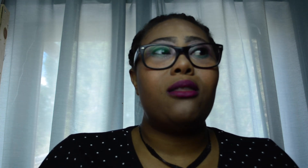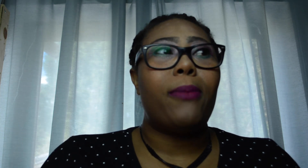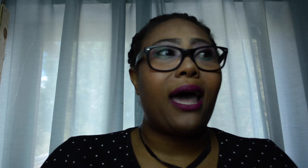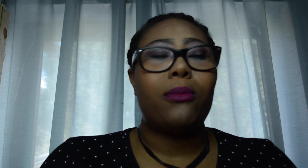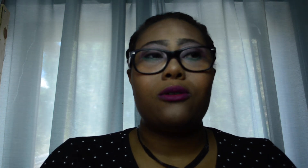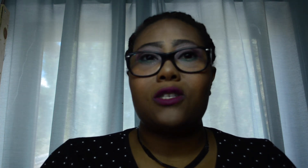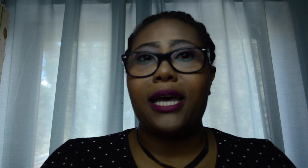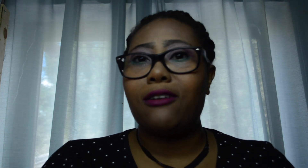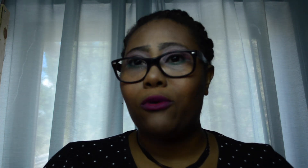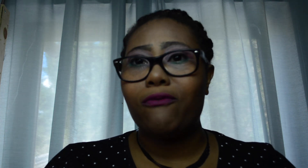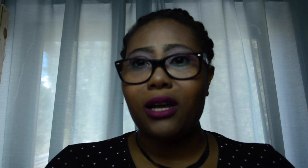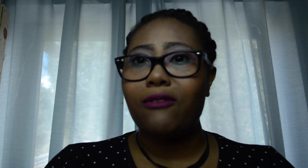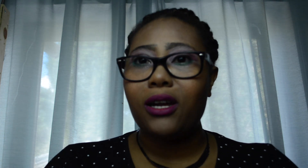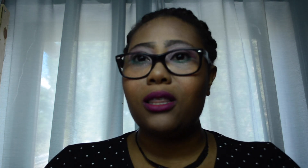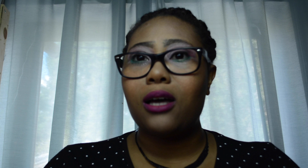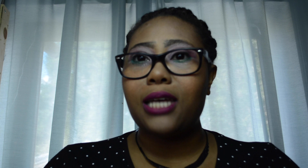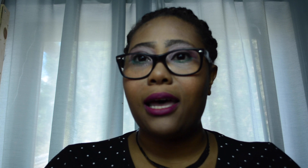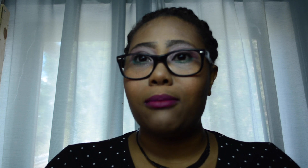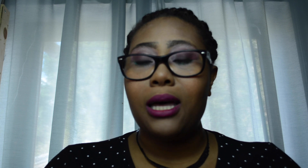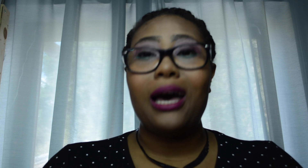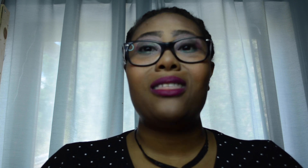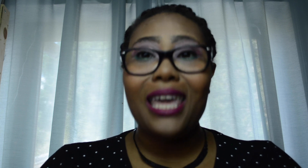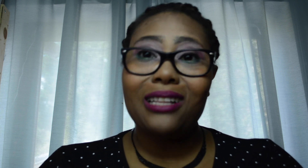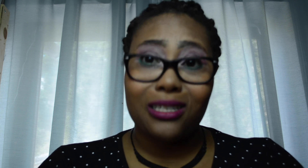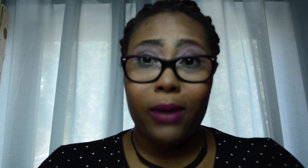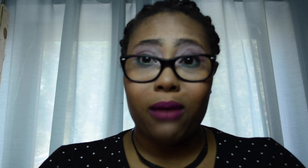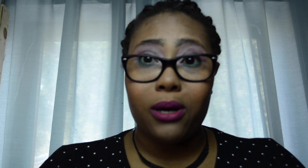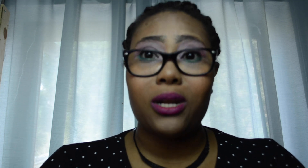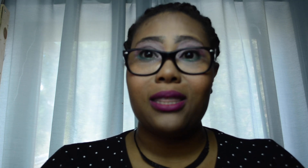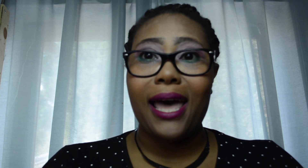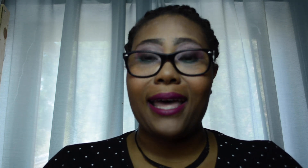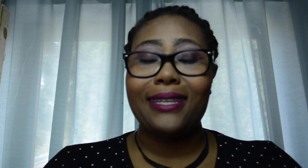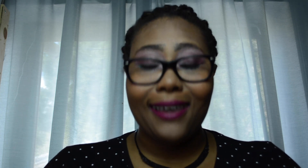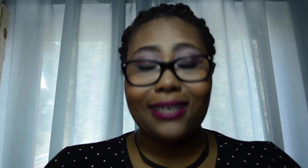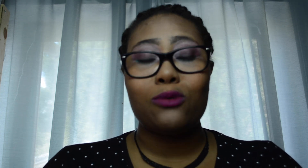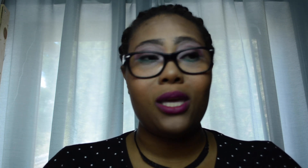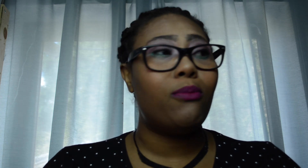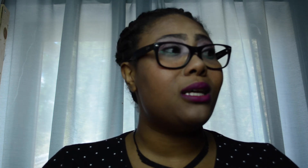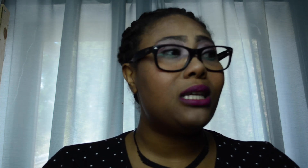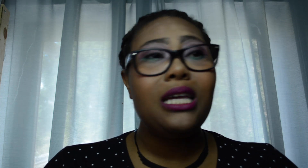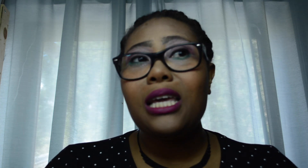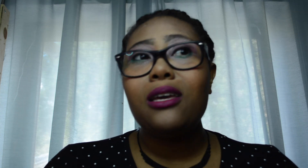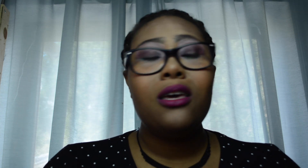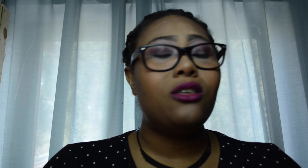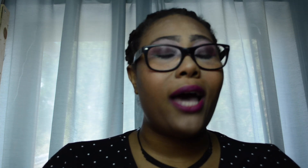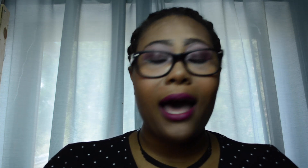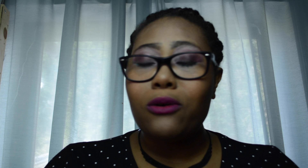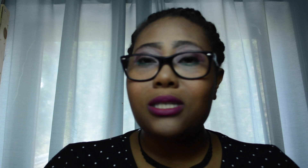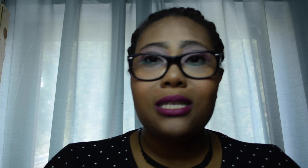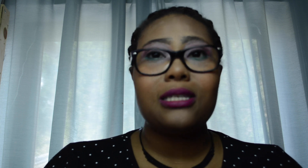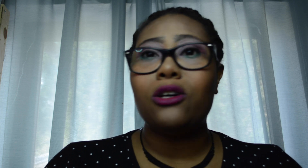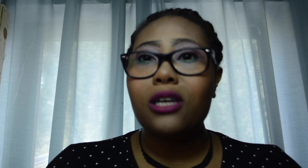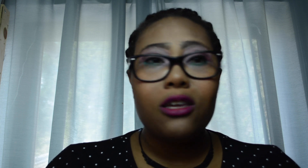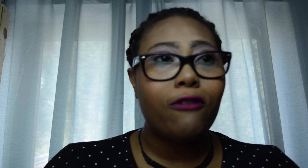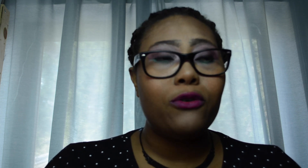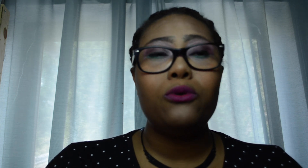have been the backbone of society for a very, very long time. A thankless backbone at that. Yes, we have been cleaning your